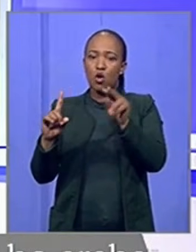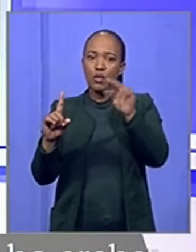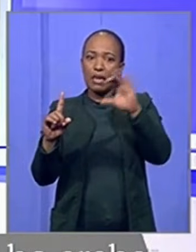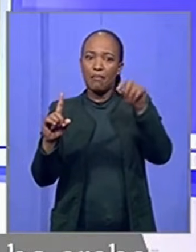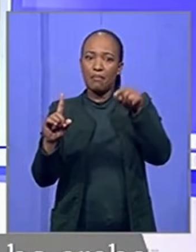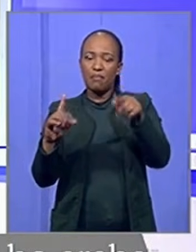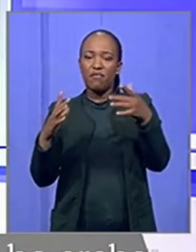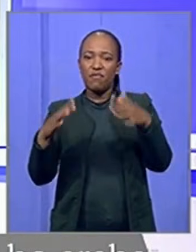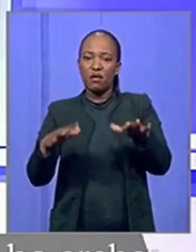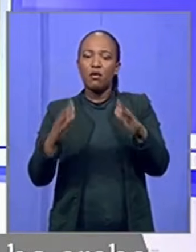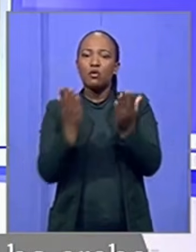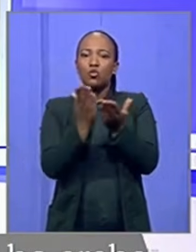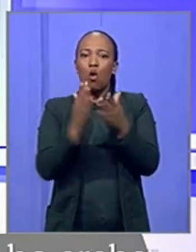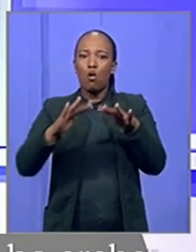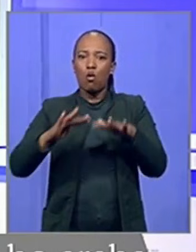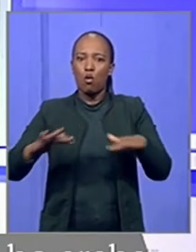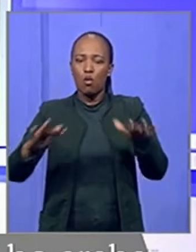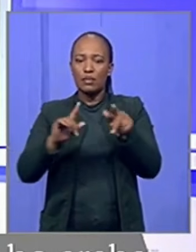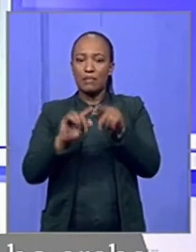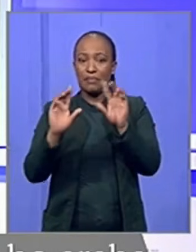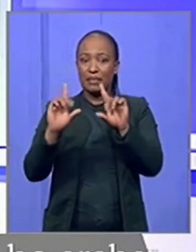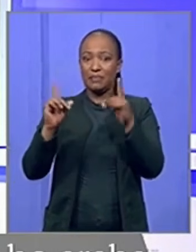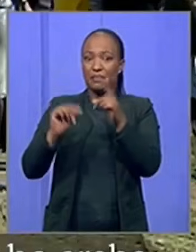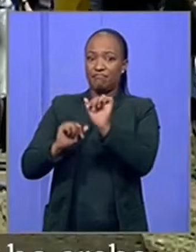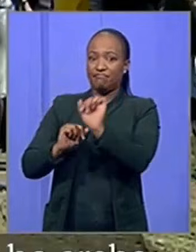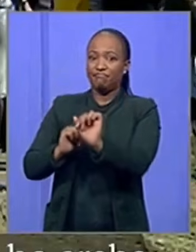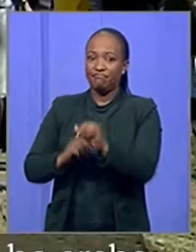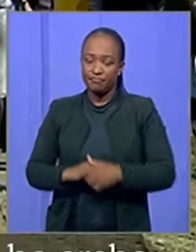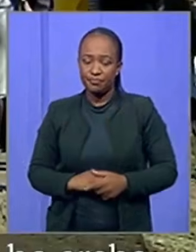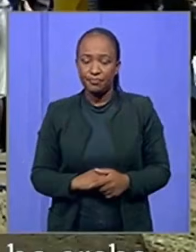dikolong mmoho le kare ho lefapha.